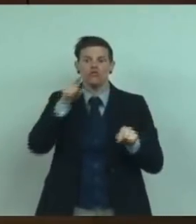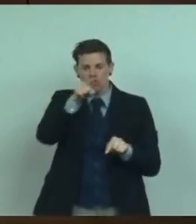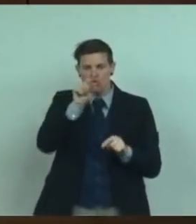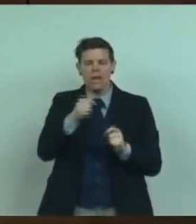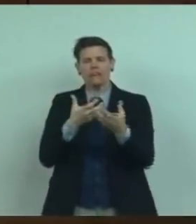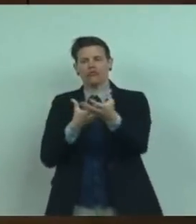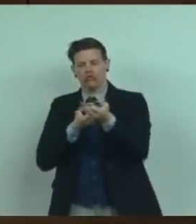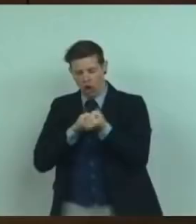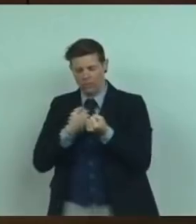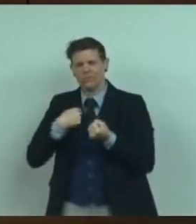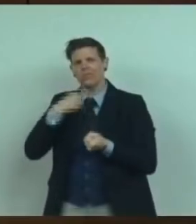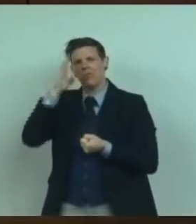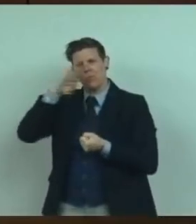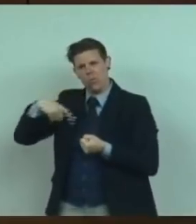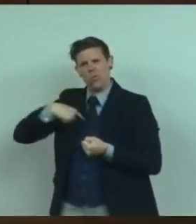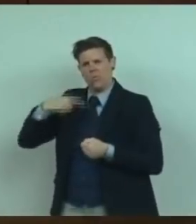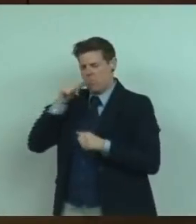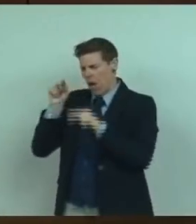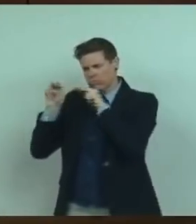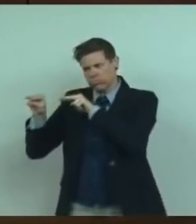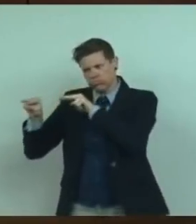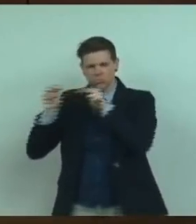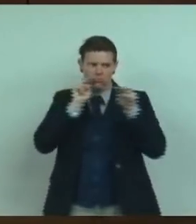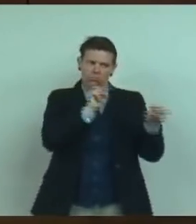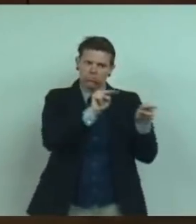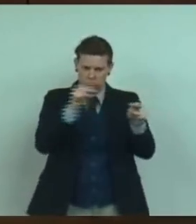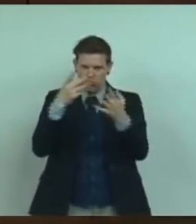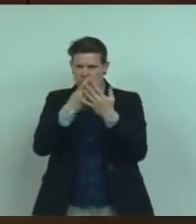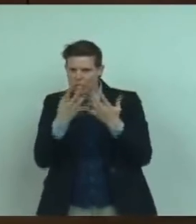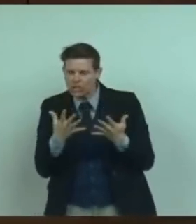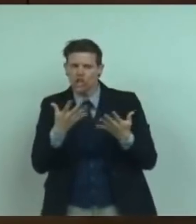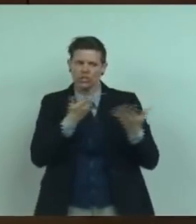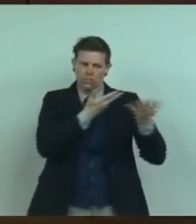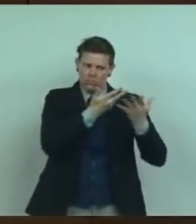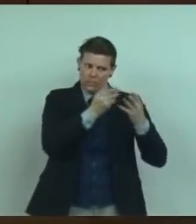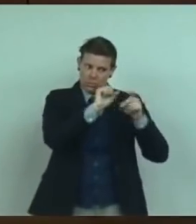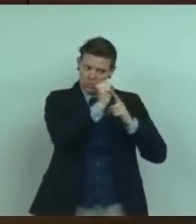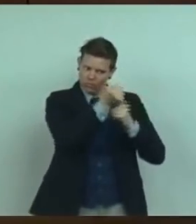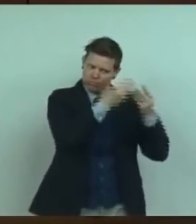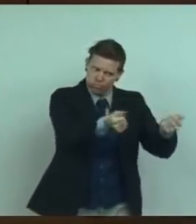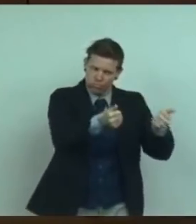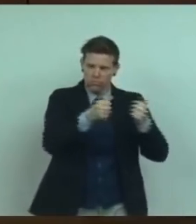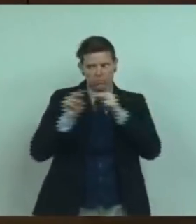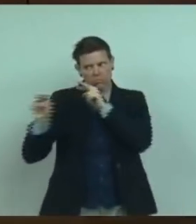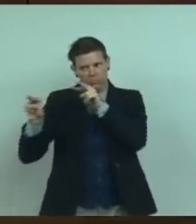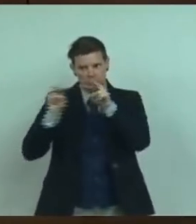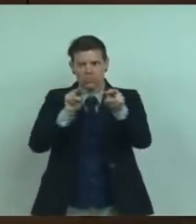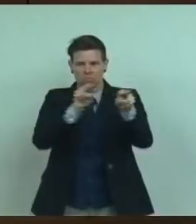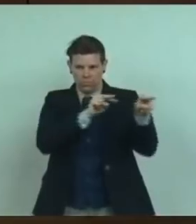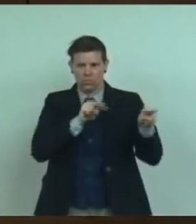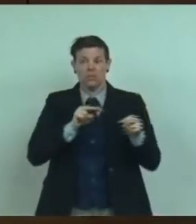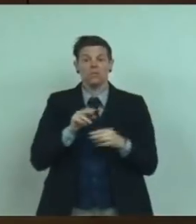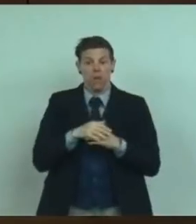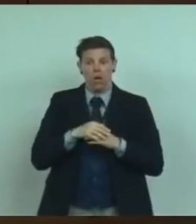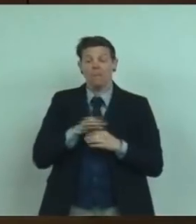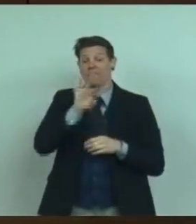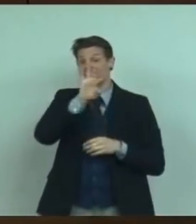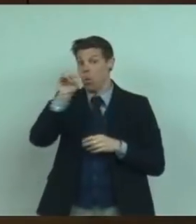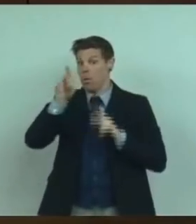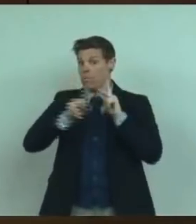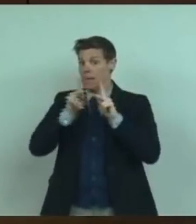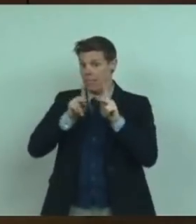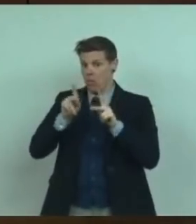productive policies. So it's about a 30-day early release for the 40 individuals I've mentioned, but